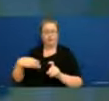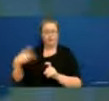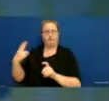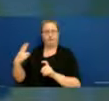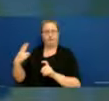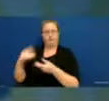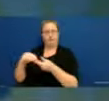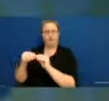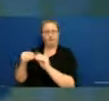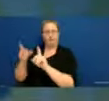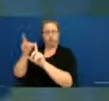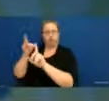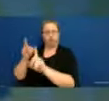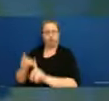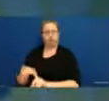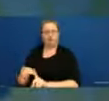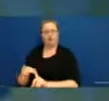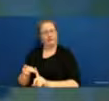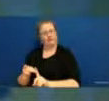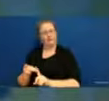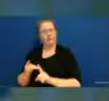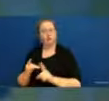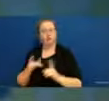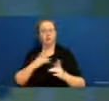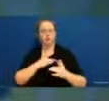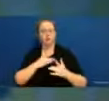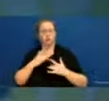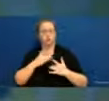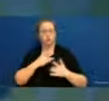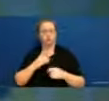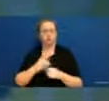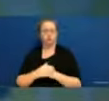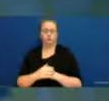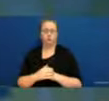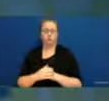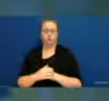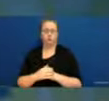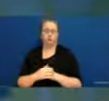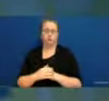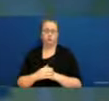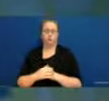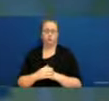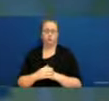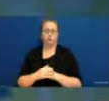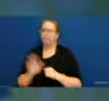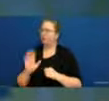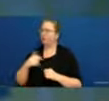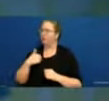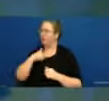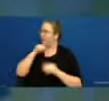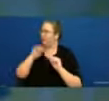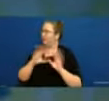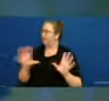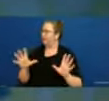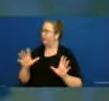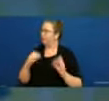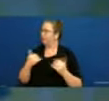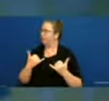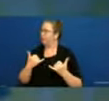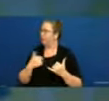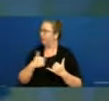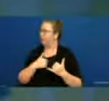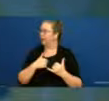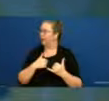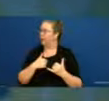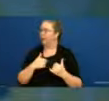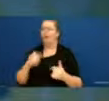we're seeing high numbers of cases, but we're not, the positivity rates are lower. I'm not making myself